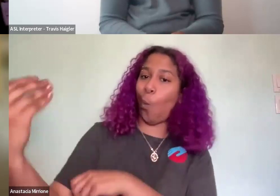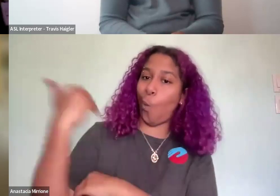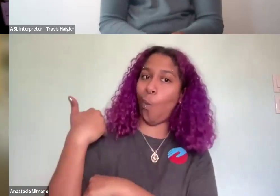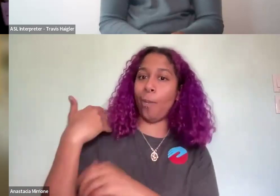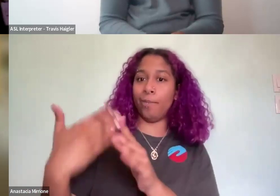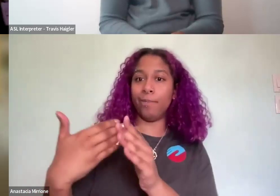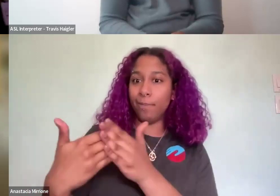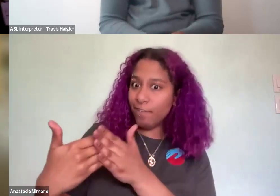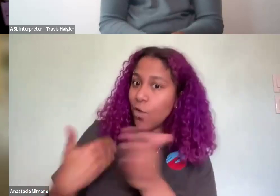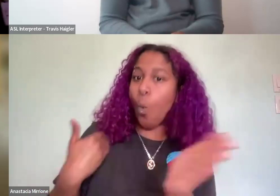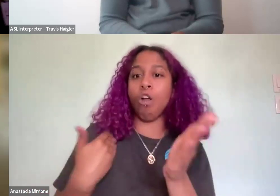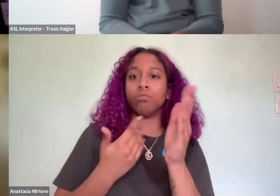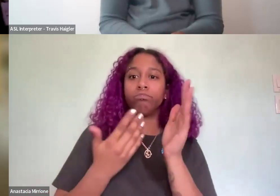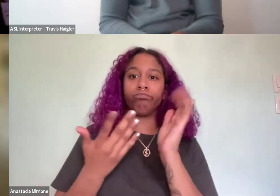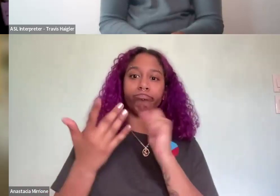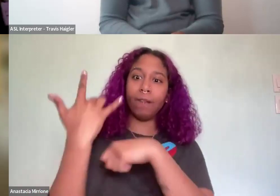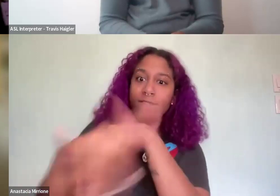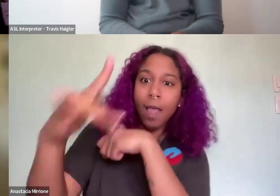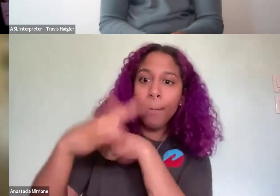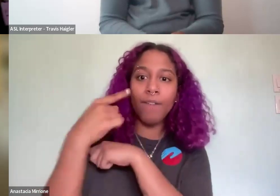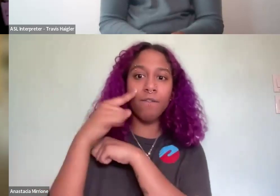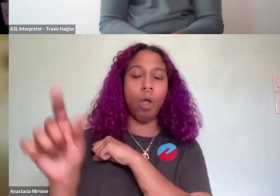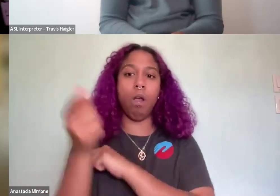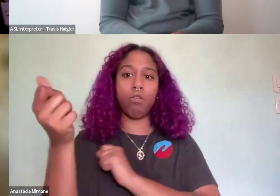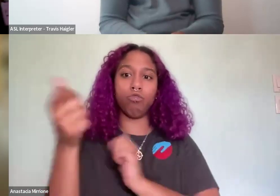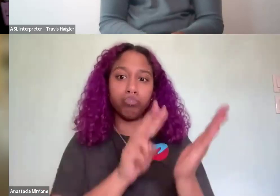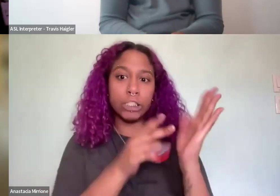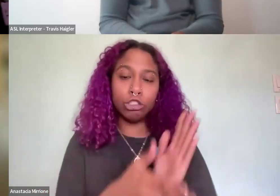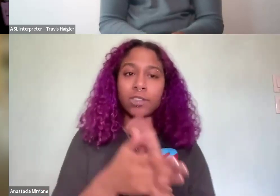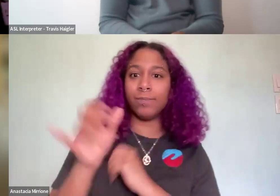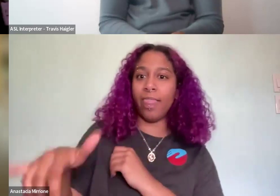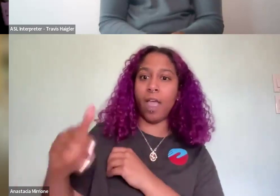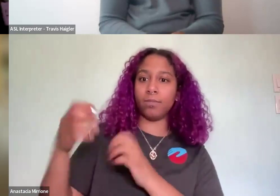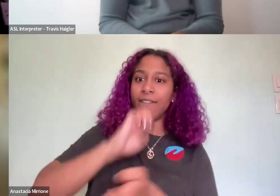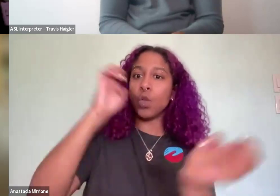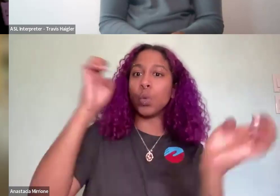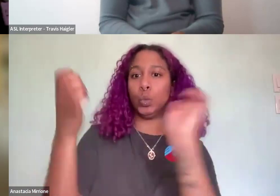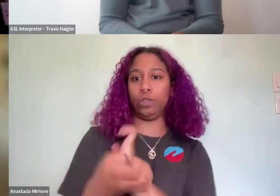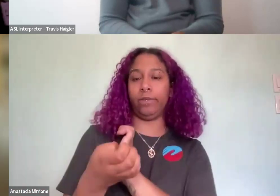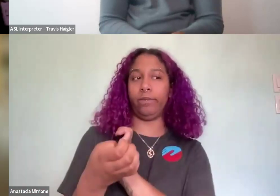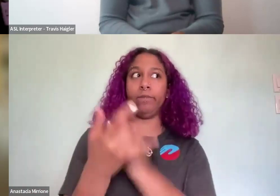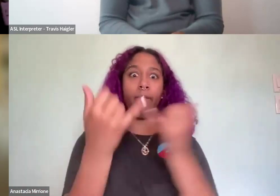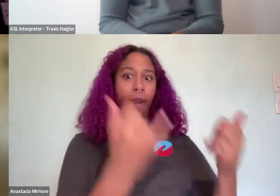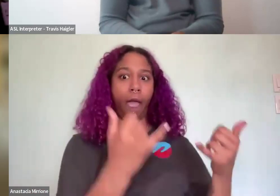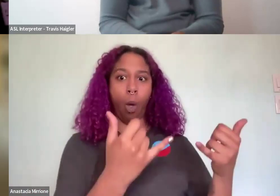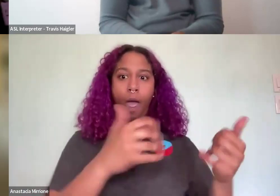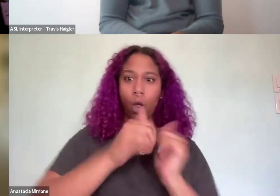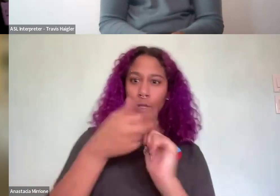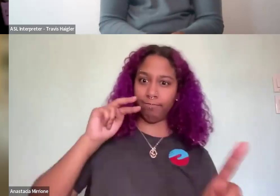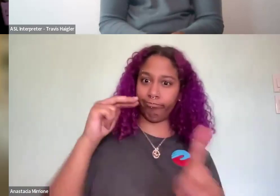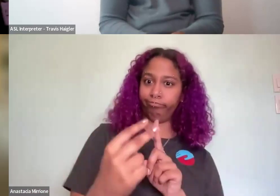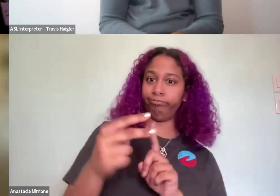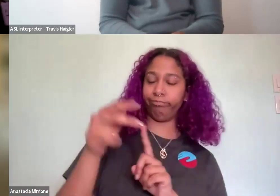the shelves, and that kind of evolution to how you view the book today. Yeah, so when I